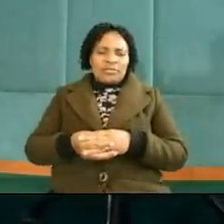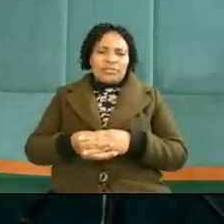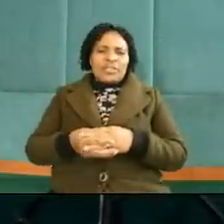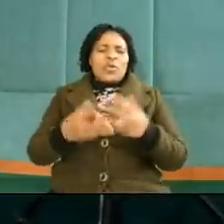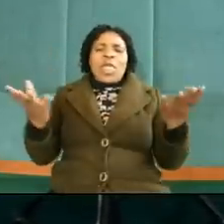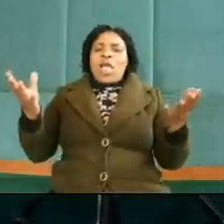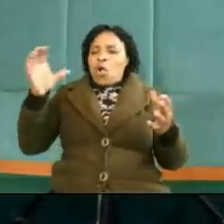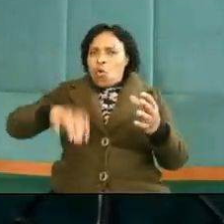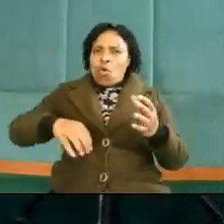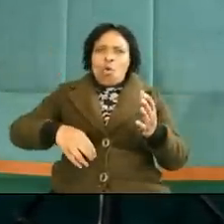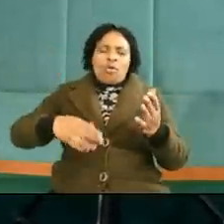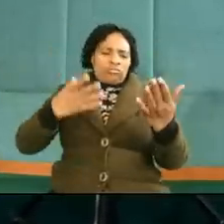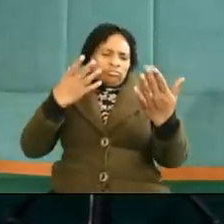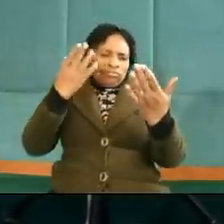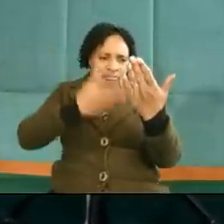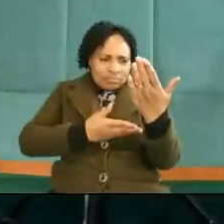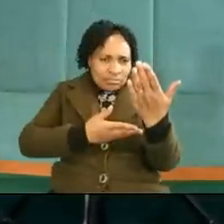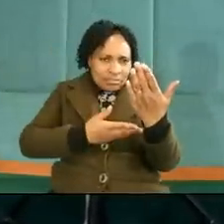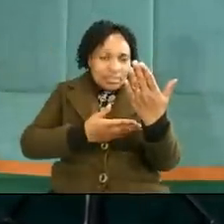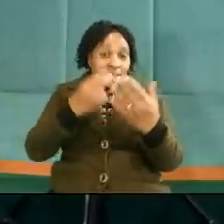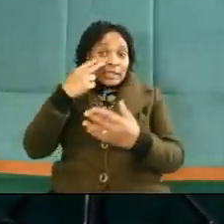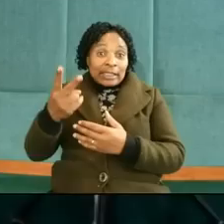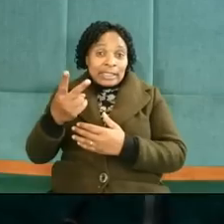Congo, you can hear O'Connor preaching.